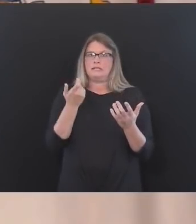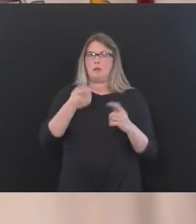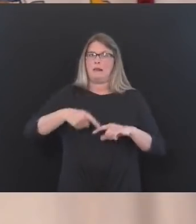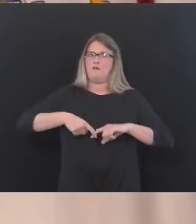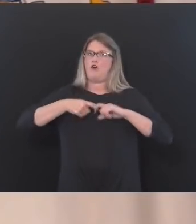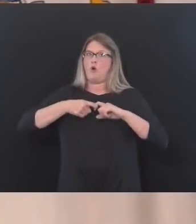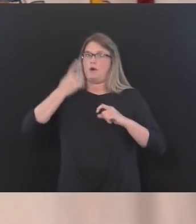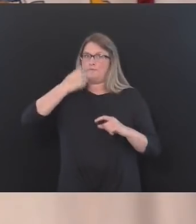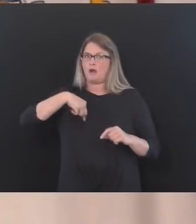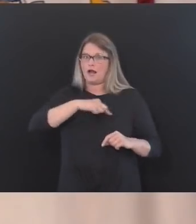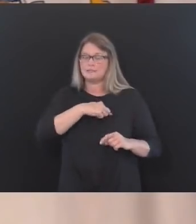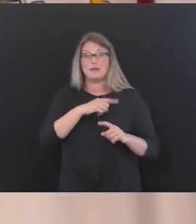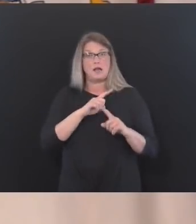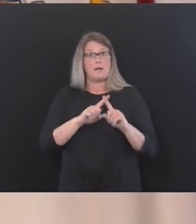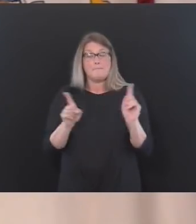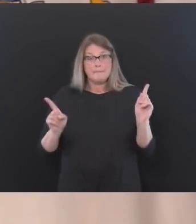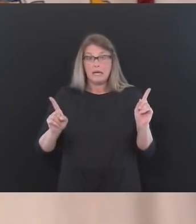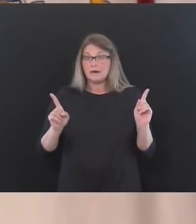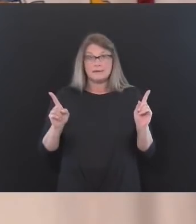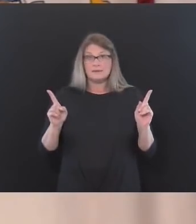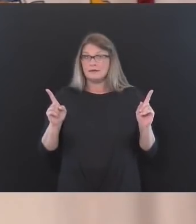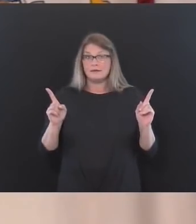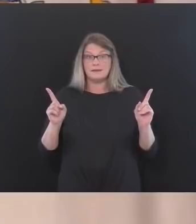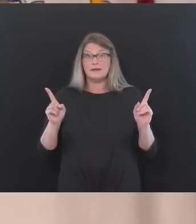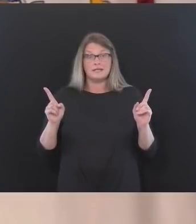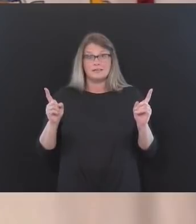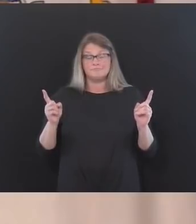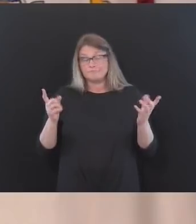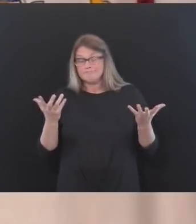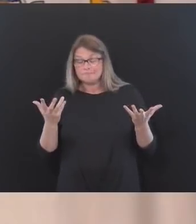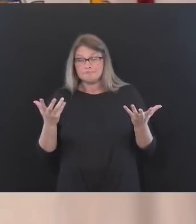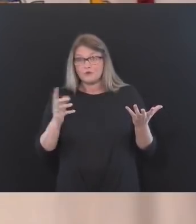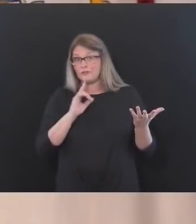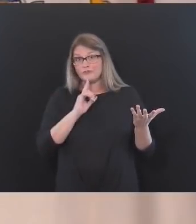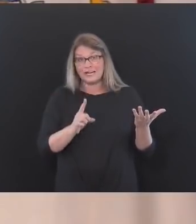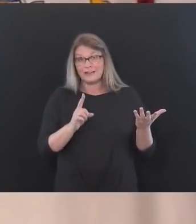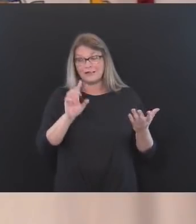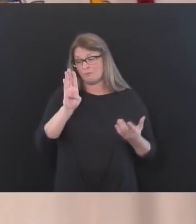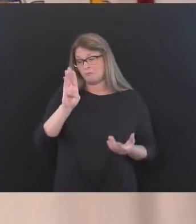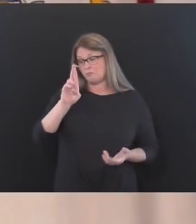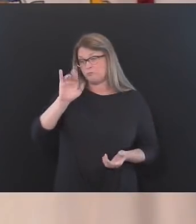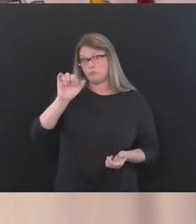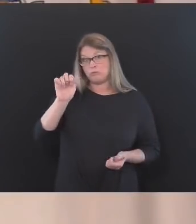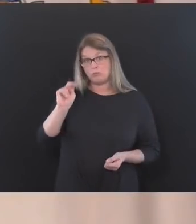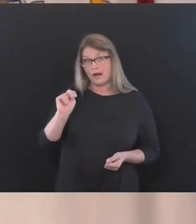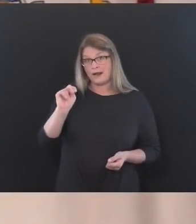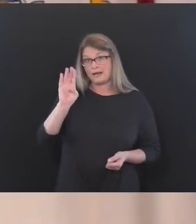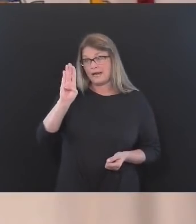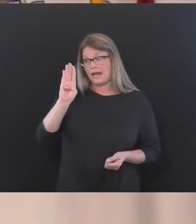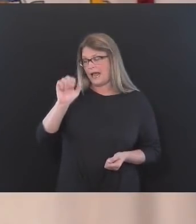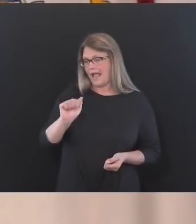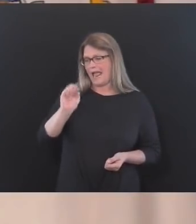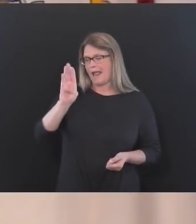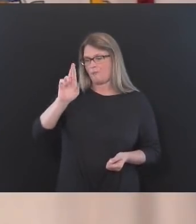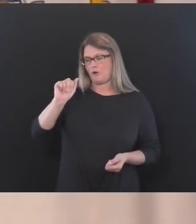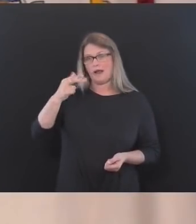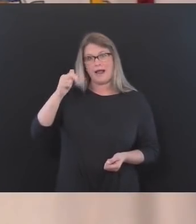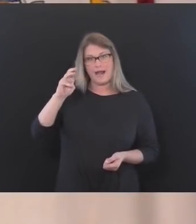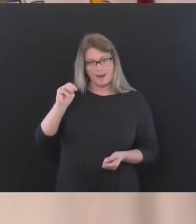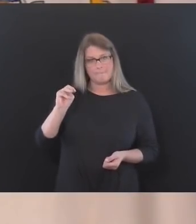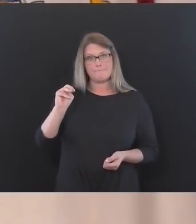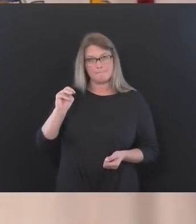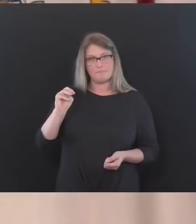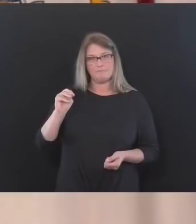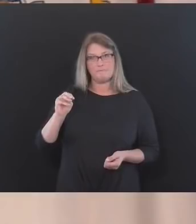I did is, I basically, Brian Abraham was there, and Brian that day, being